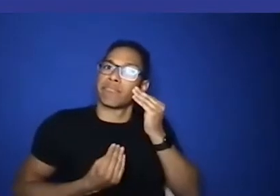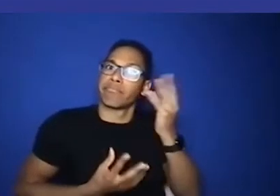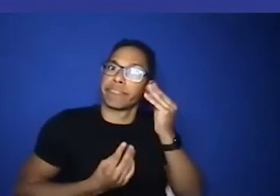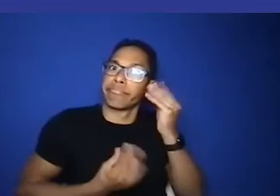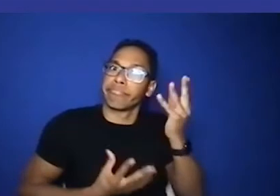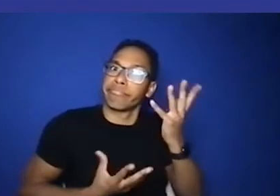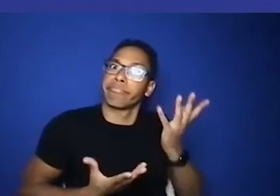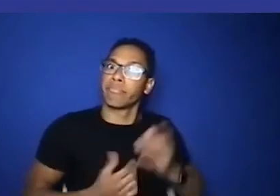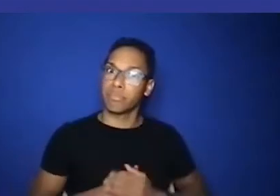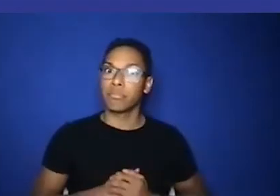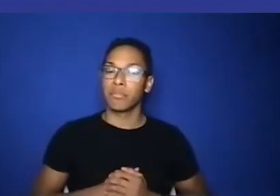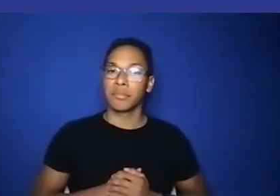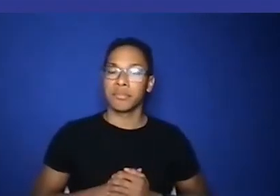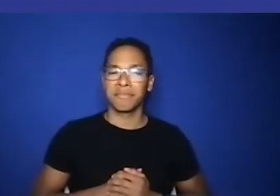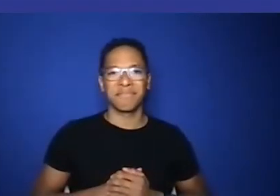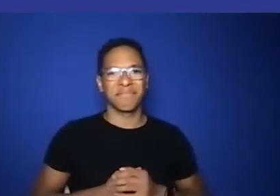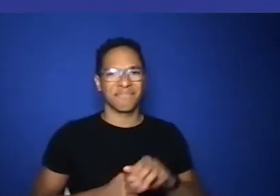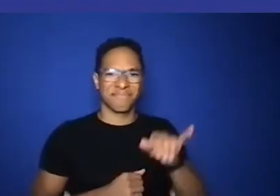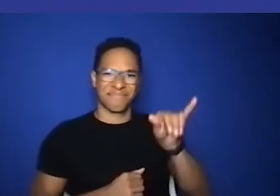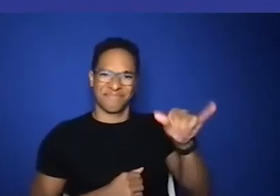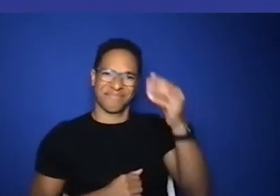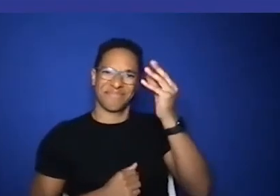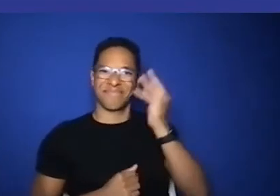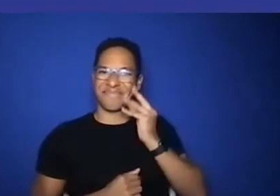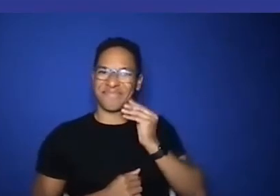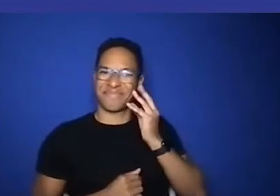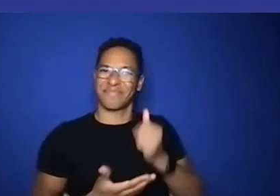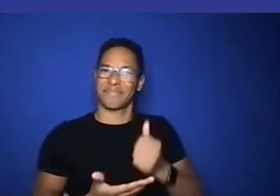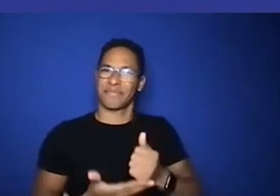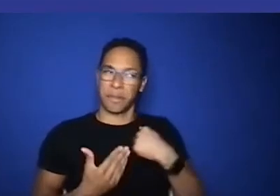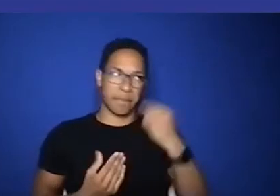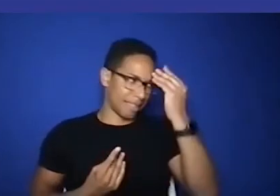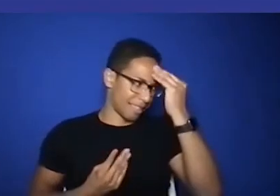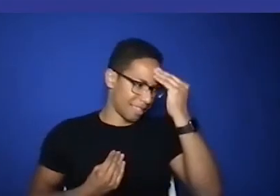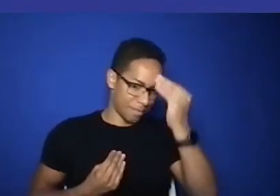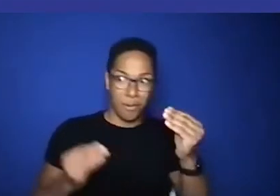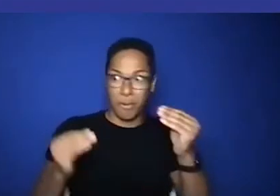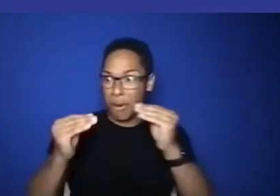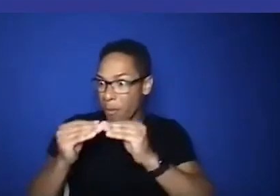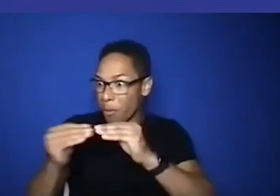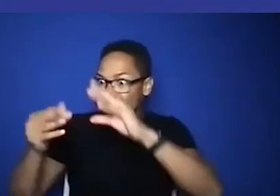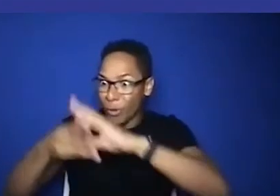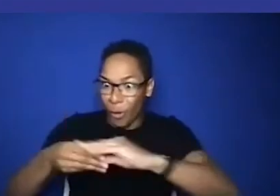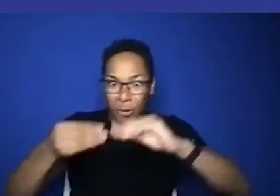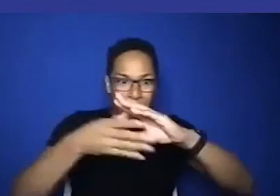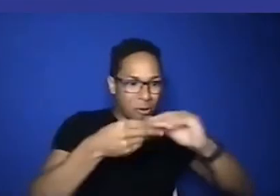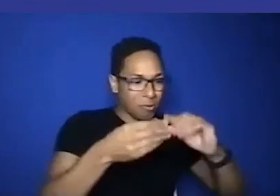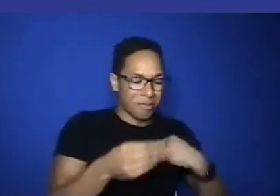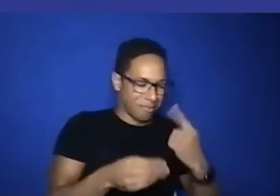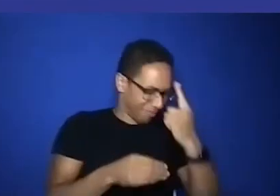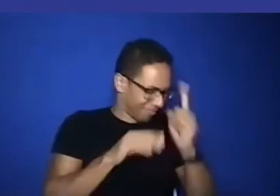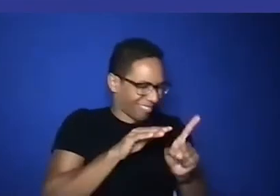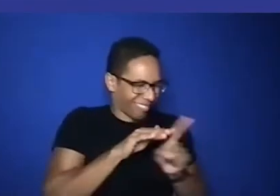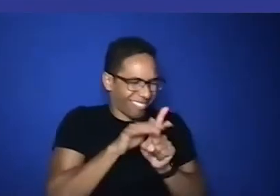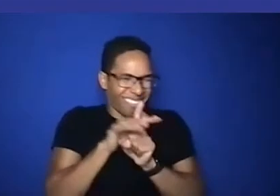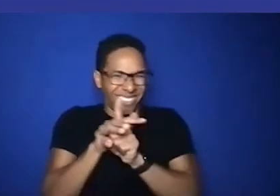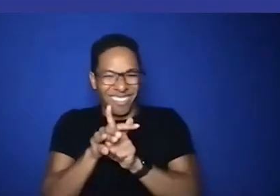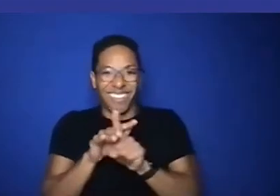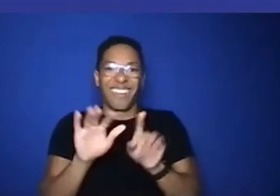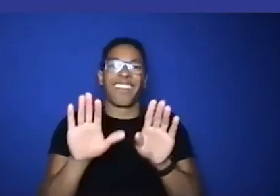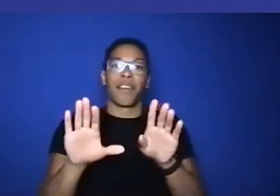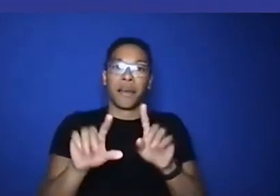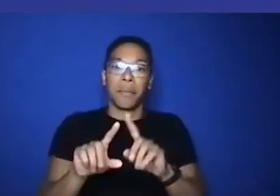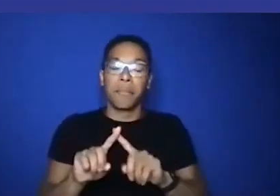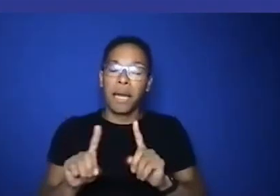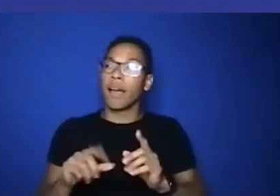But it made me think about, there's so many stories of loss, and I don't want to keep bringing them up because I think it can be a bit dour in a